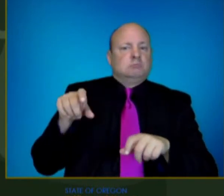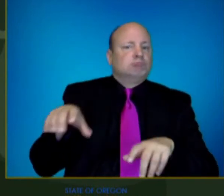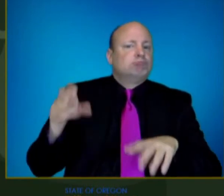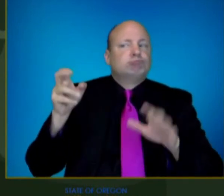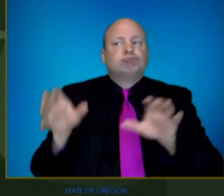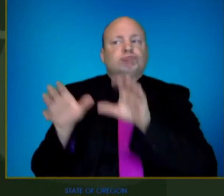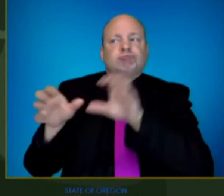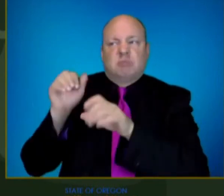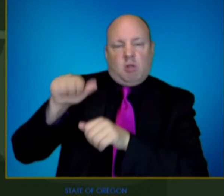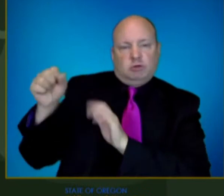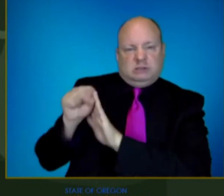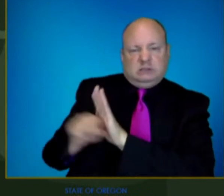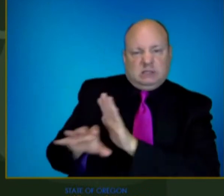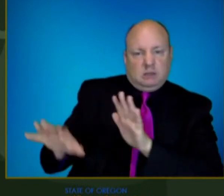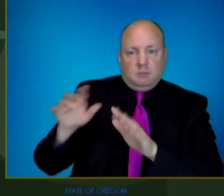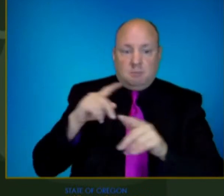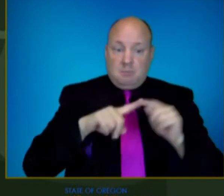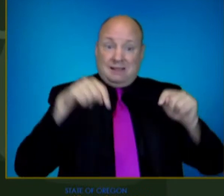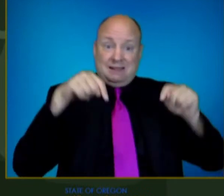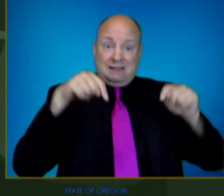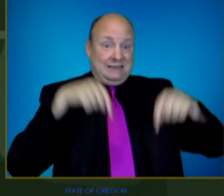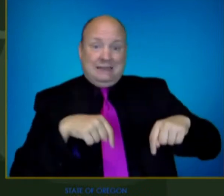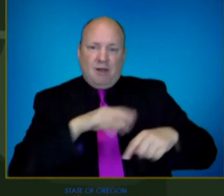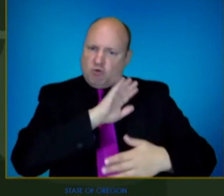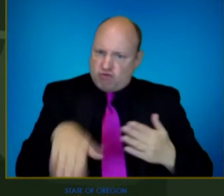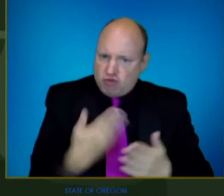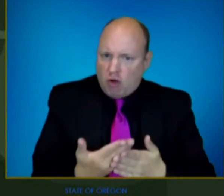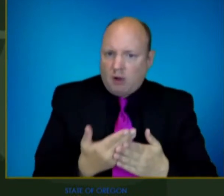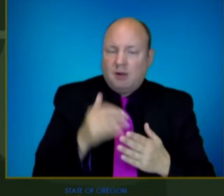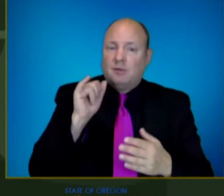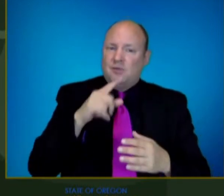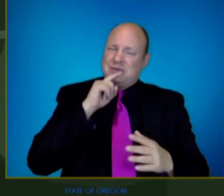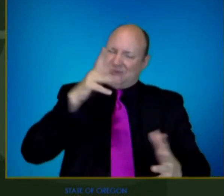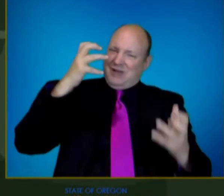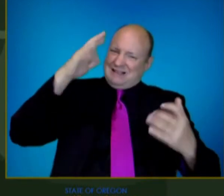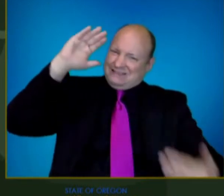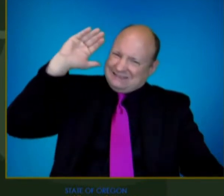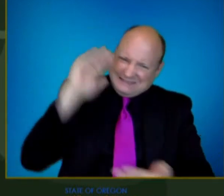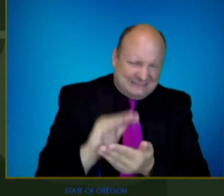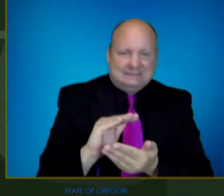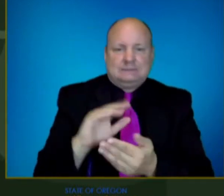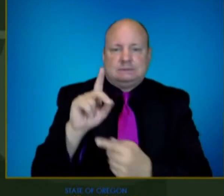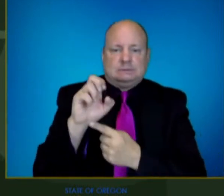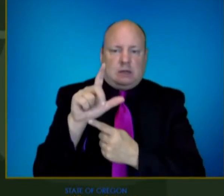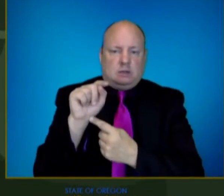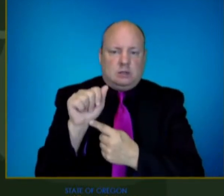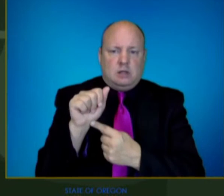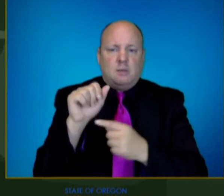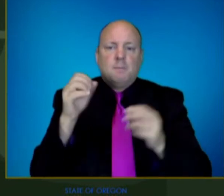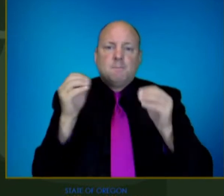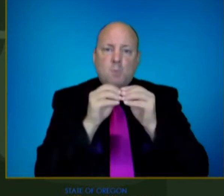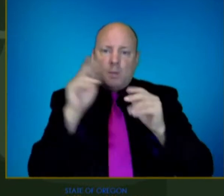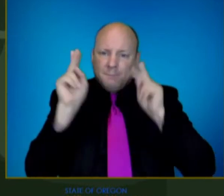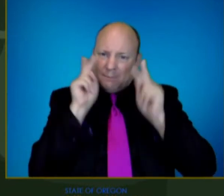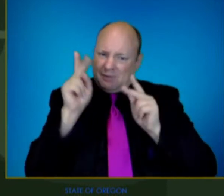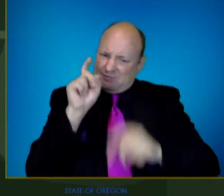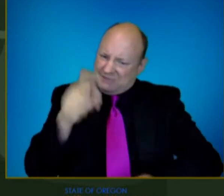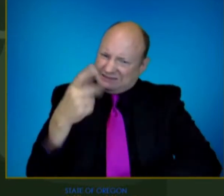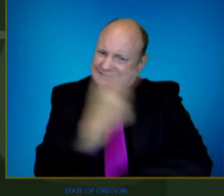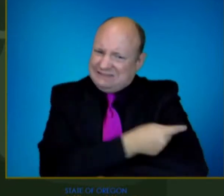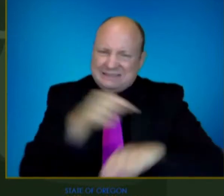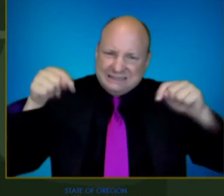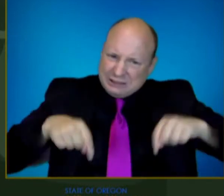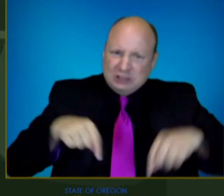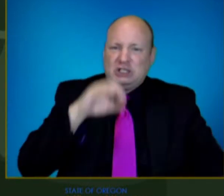this virus to bed. And the only way to do that is to get more people vaccinated. Dr. Allen,